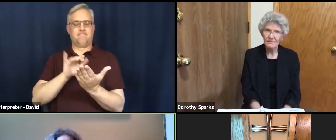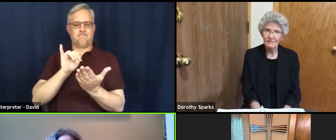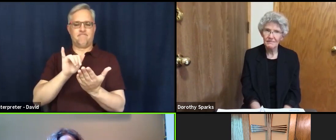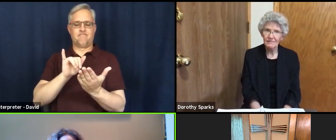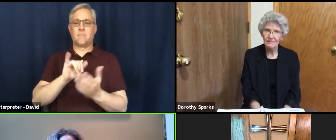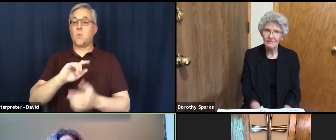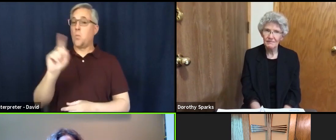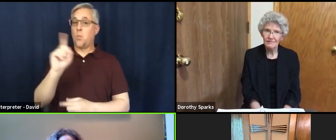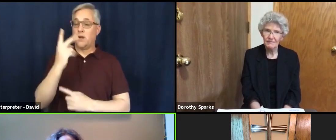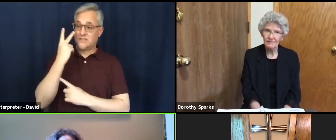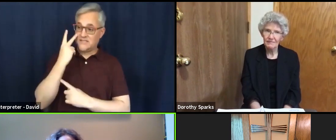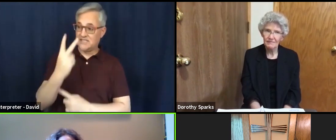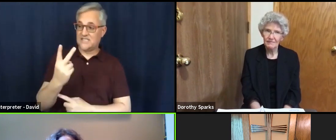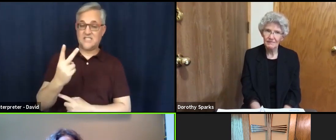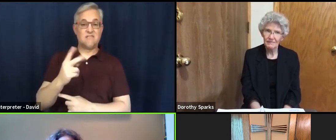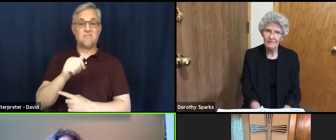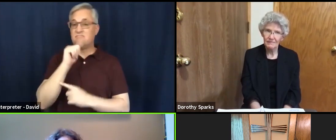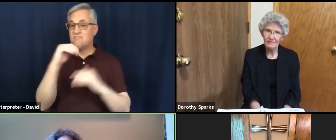where we encounter it.